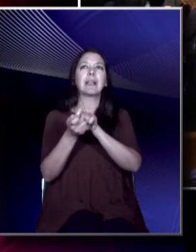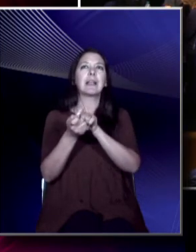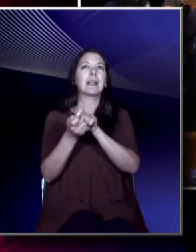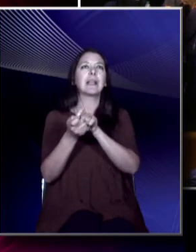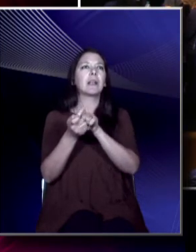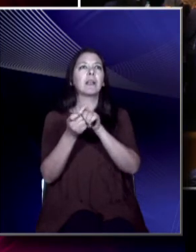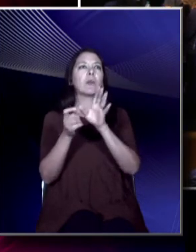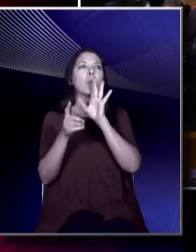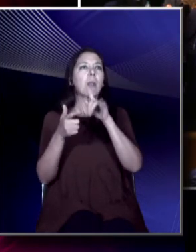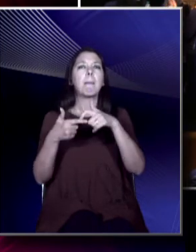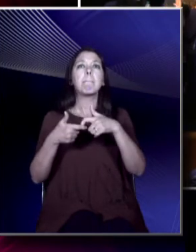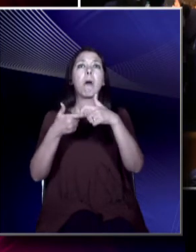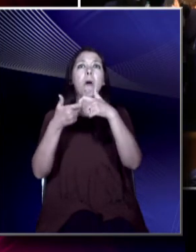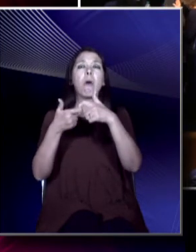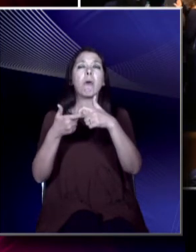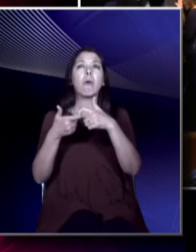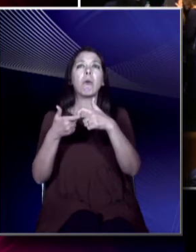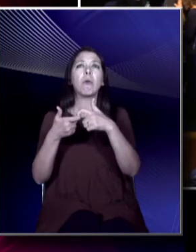going to pause me?